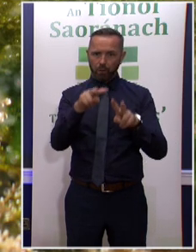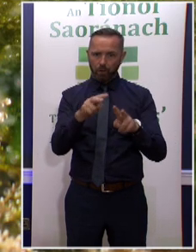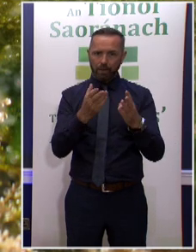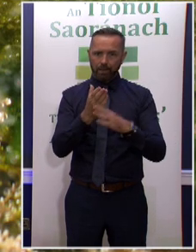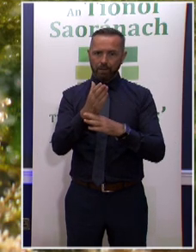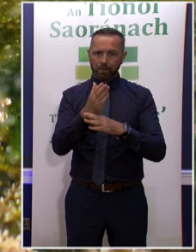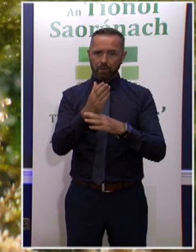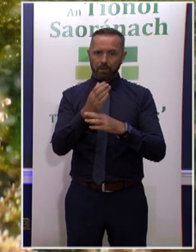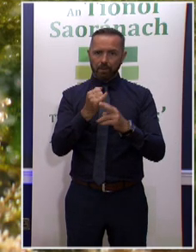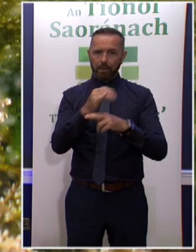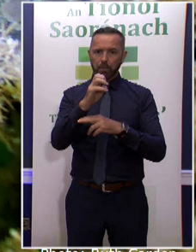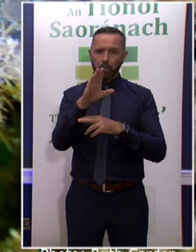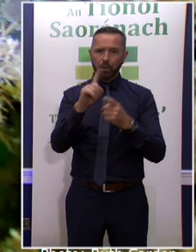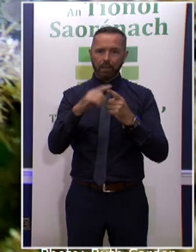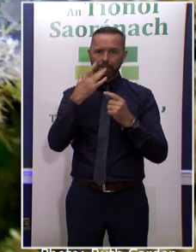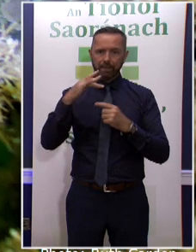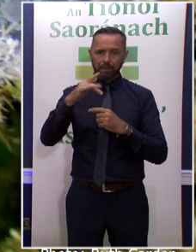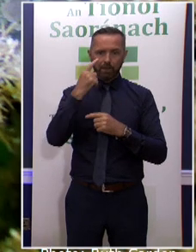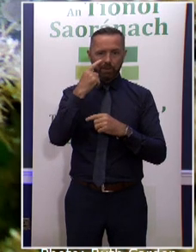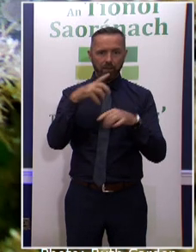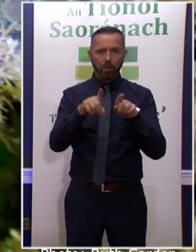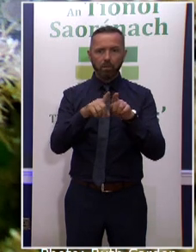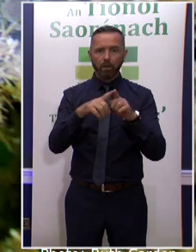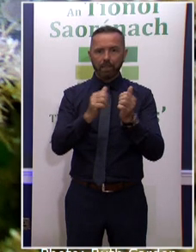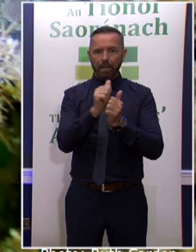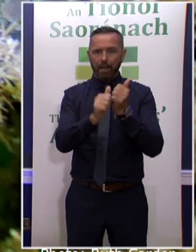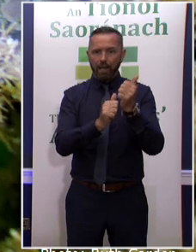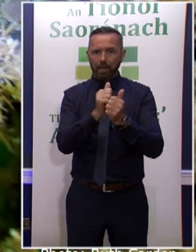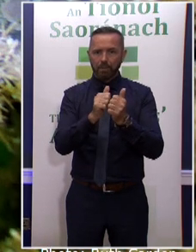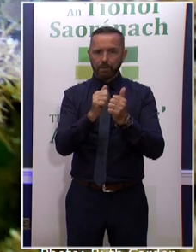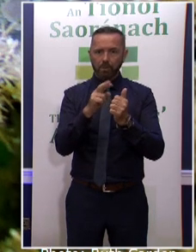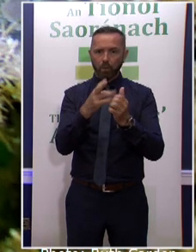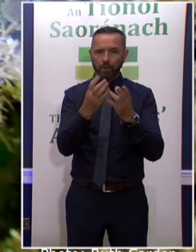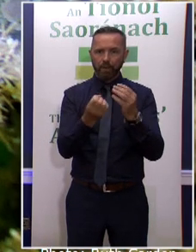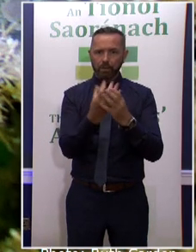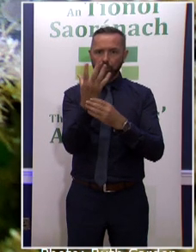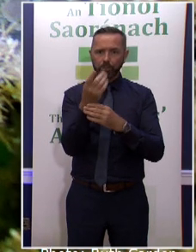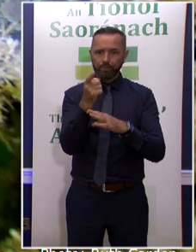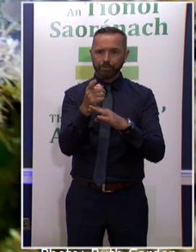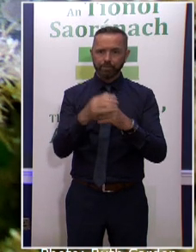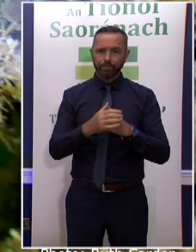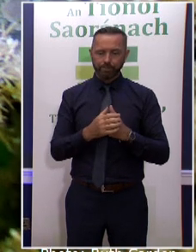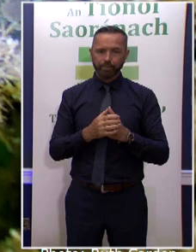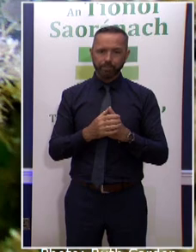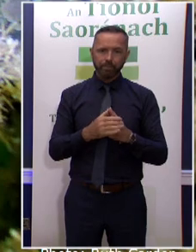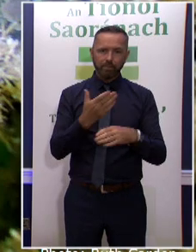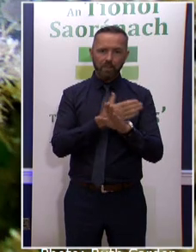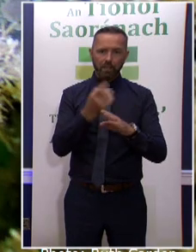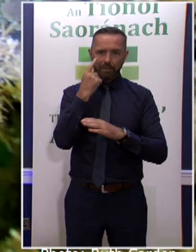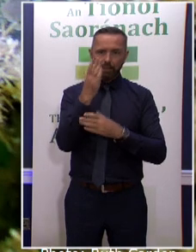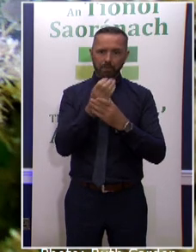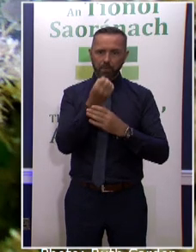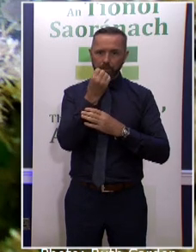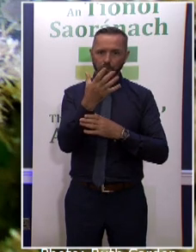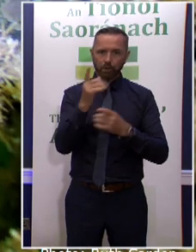of the delicate algae, you'll also start to see animals, which will keep Ferdia happy, that we start to see some gorgeous